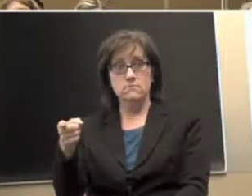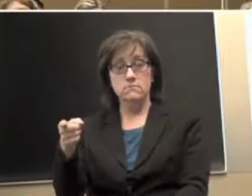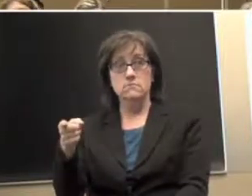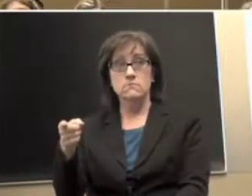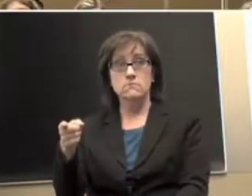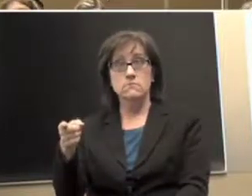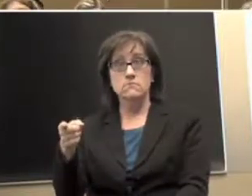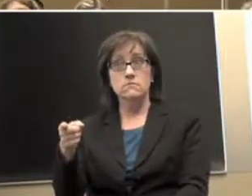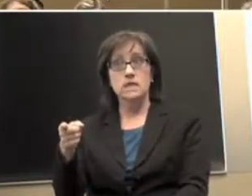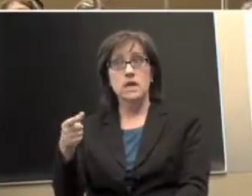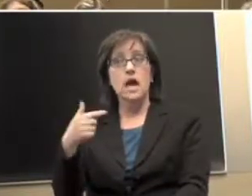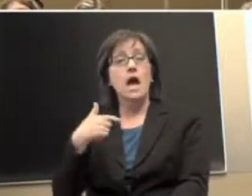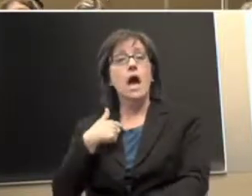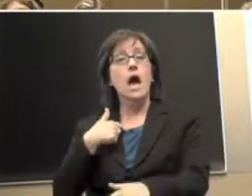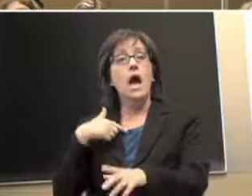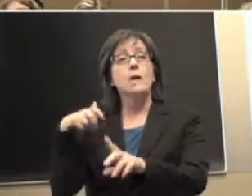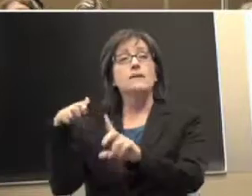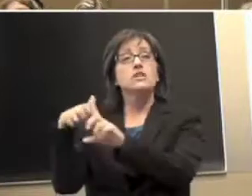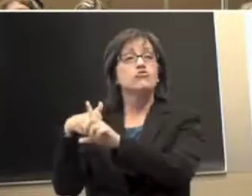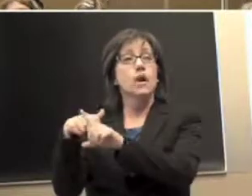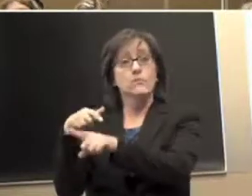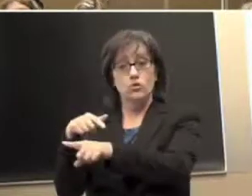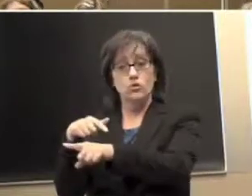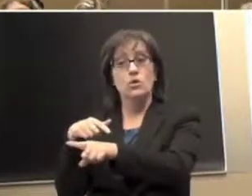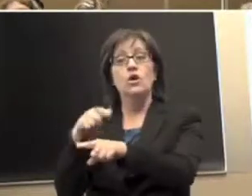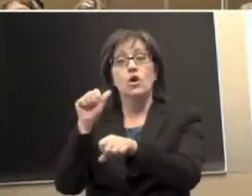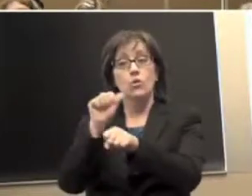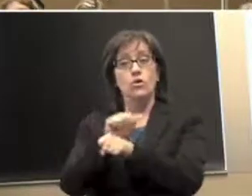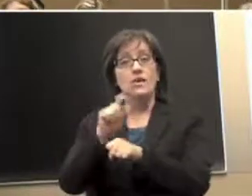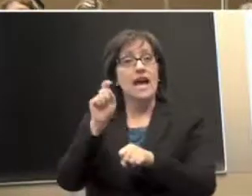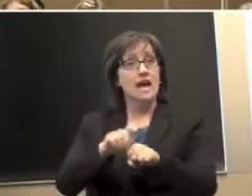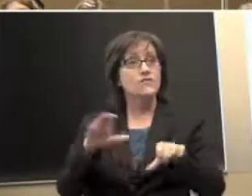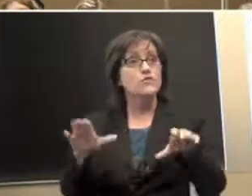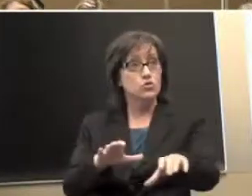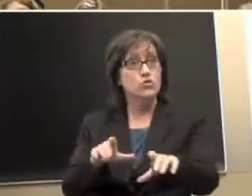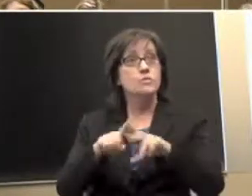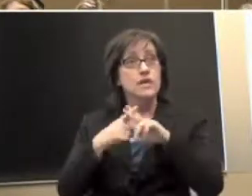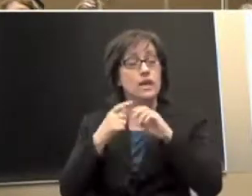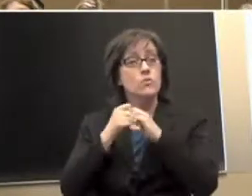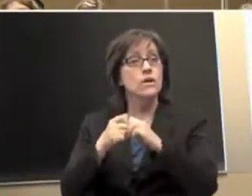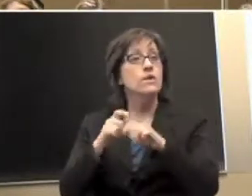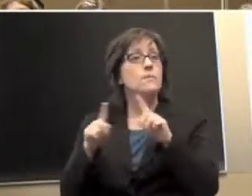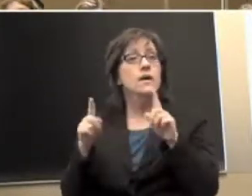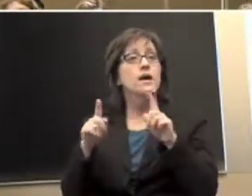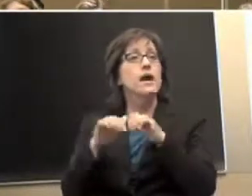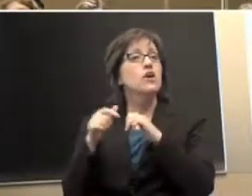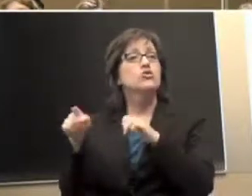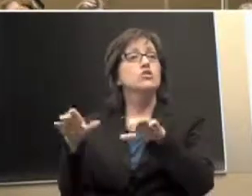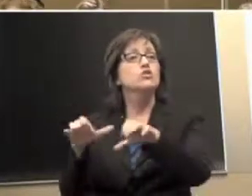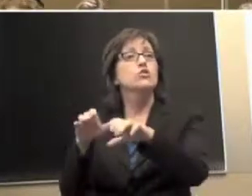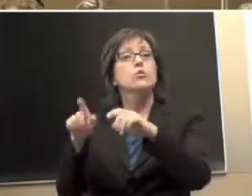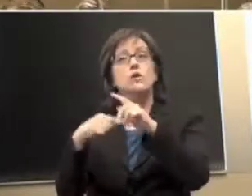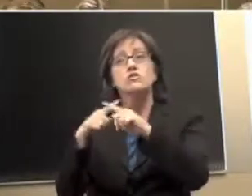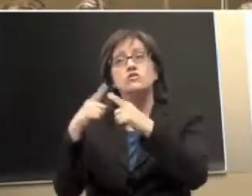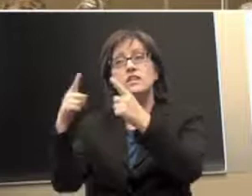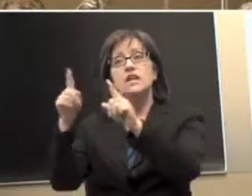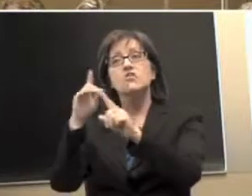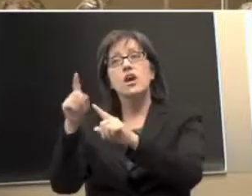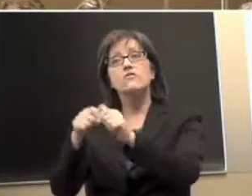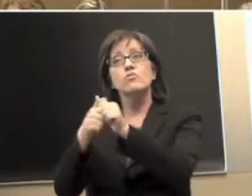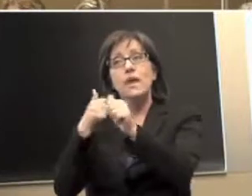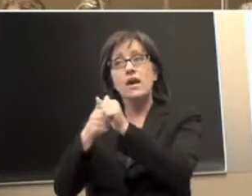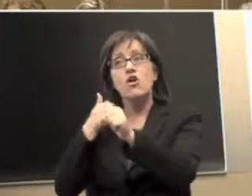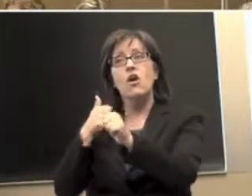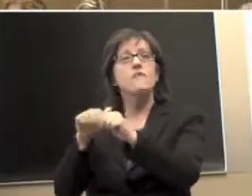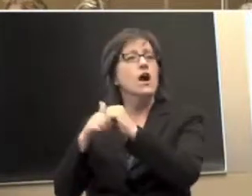Okay? I'm going to trap you in terms of, I'm going to make sure that the work I'm asking you to do to begin with is probably work you can do and be pretty successful with. I mean, even have to back off a little bit on